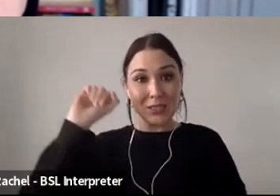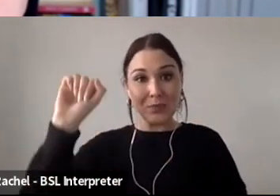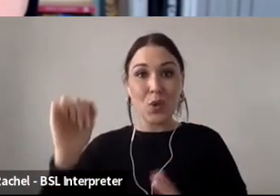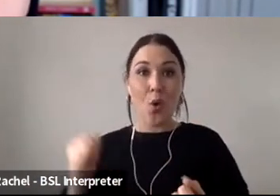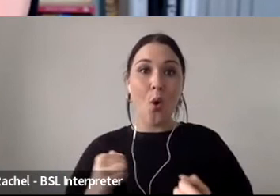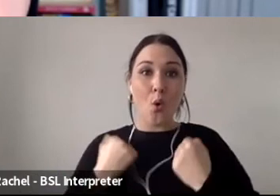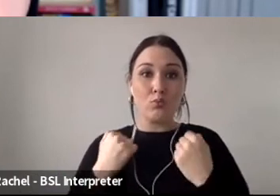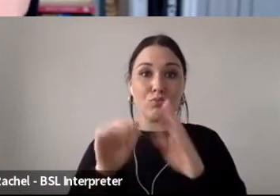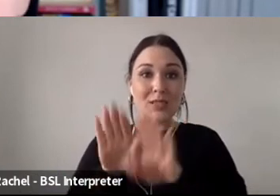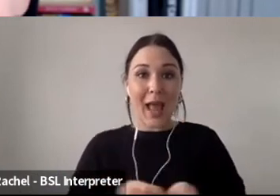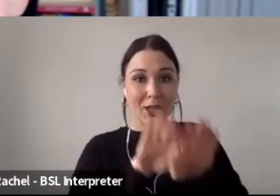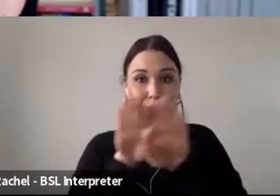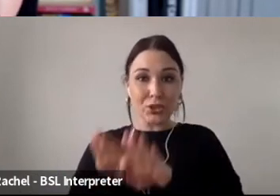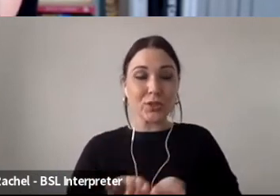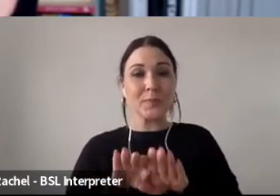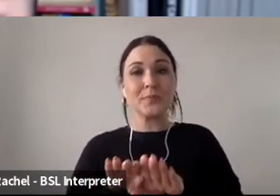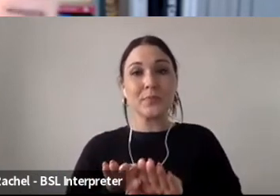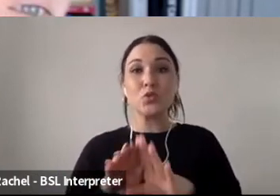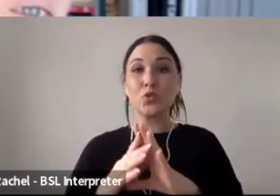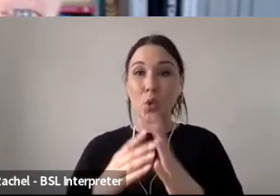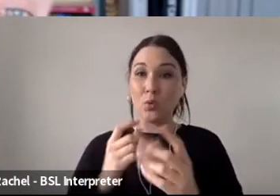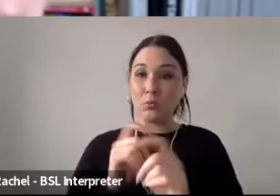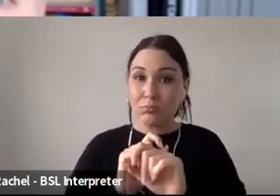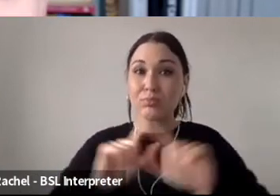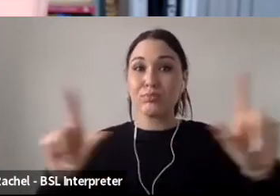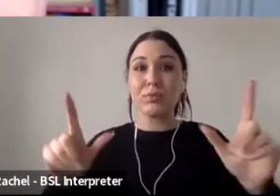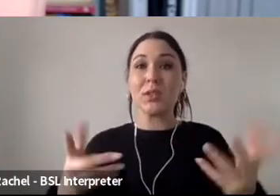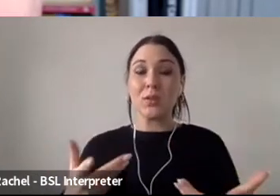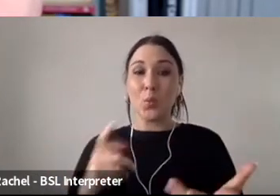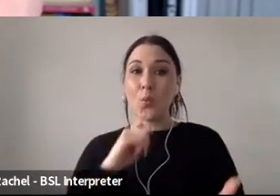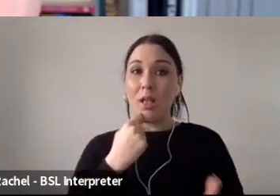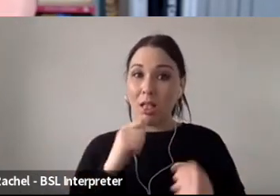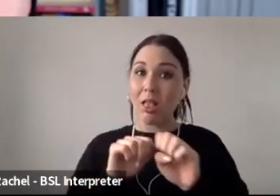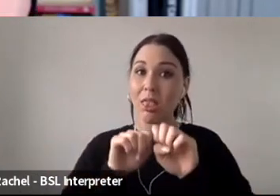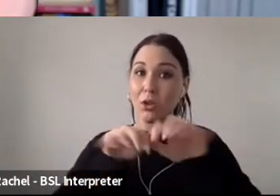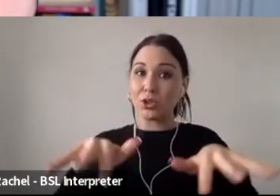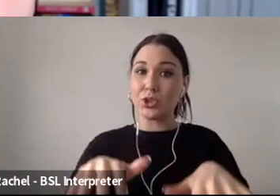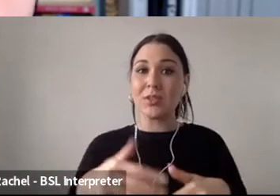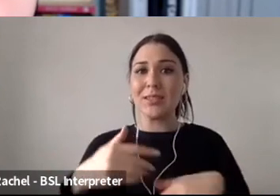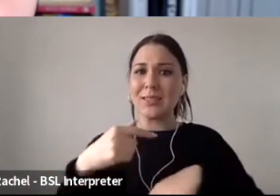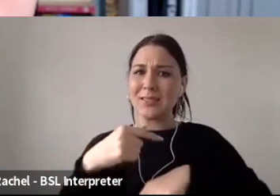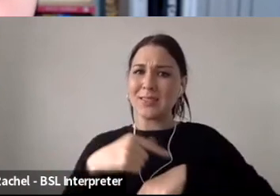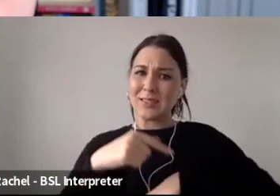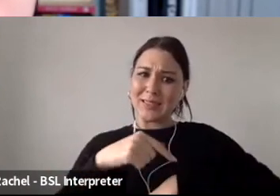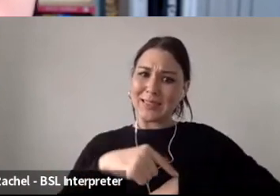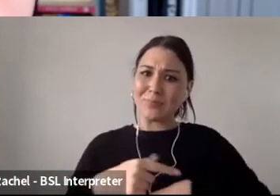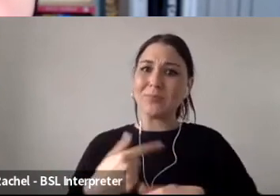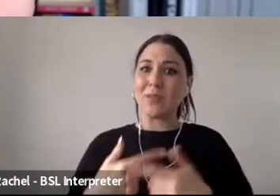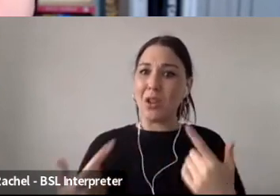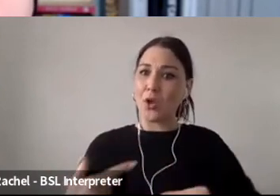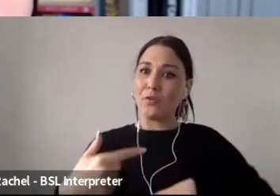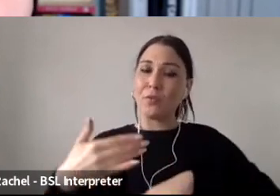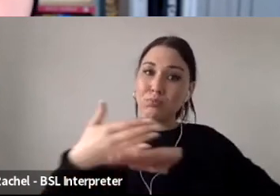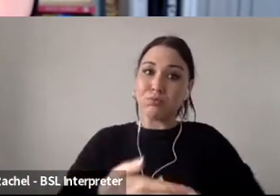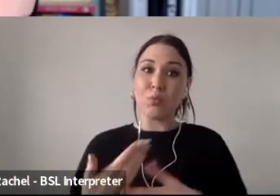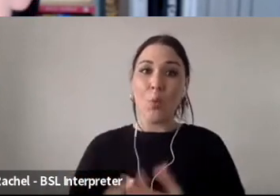some communication on it. There's a lot of work to do. I'm really hopeful they can keep the timeline of the April relaunch, and we'll certainly do everything we can to